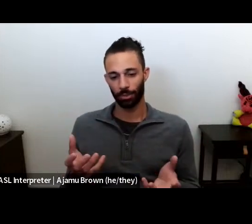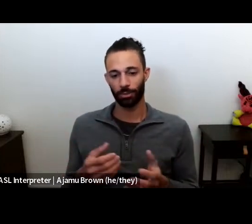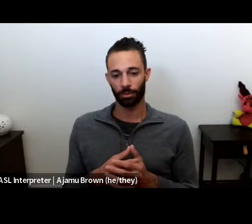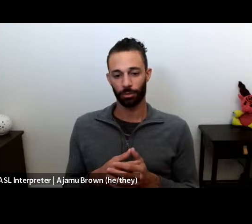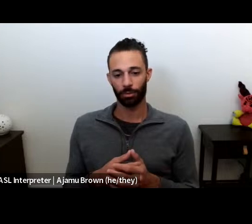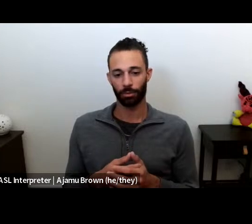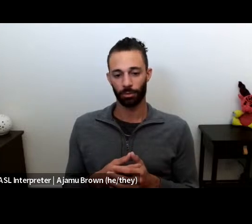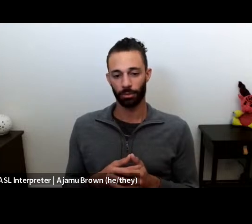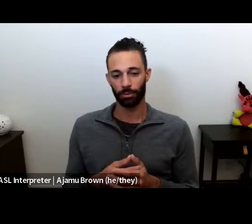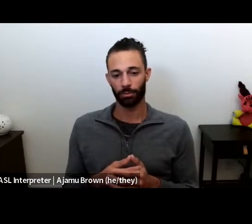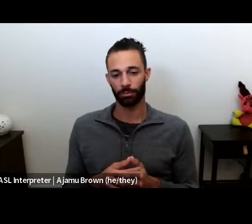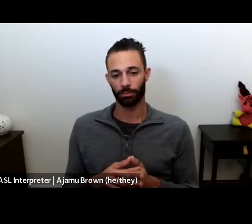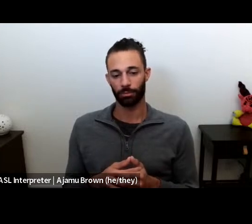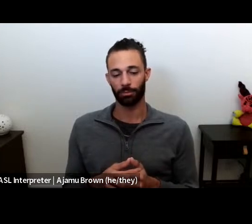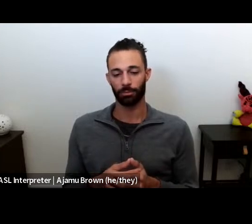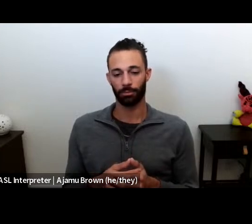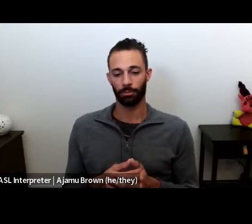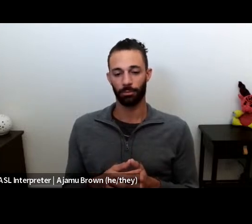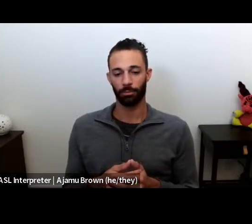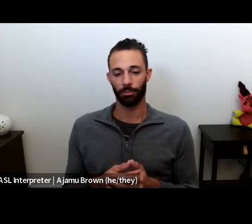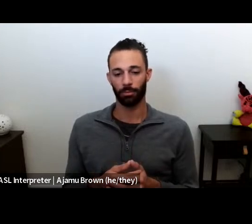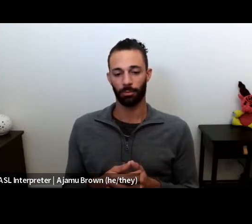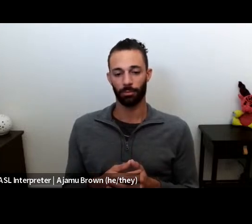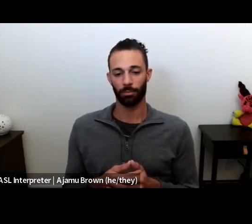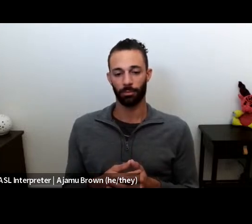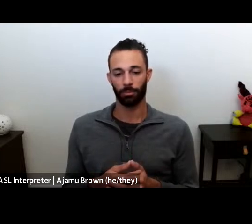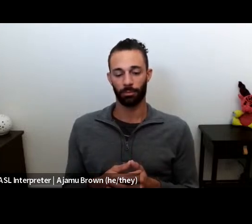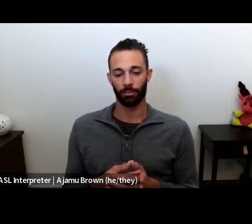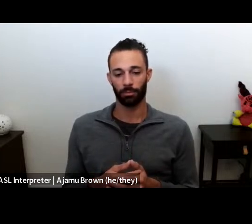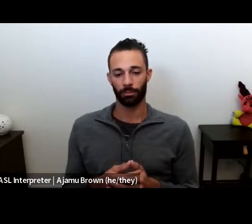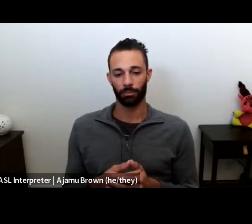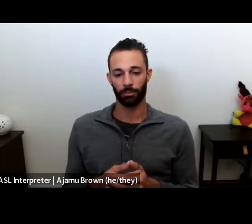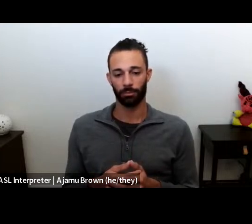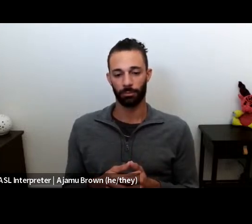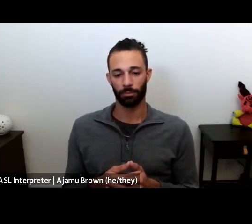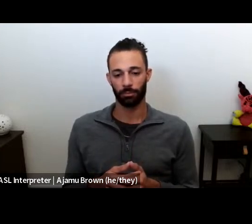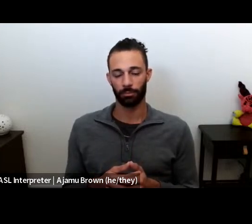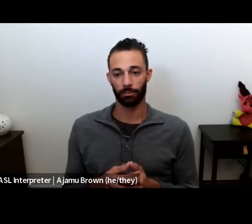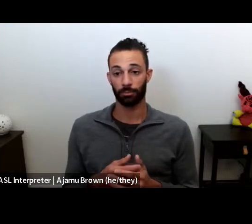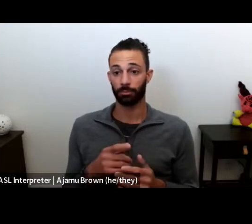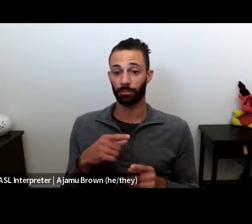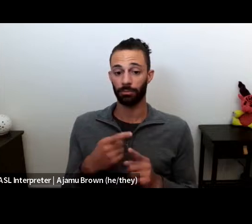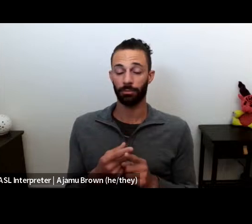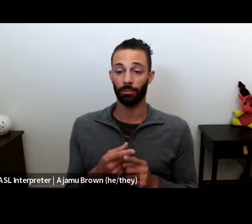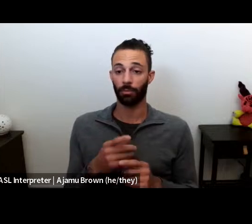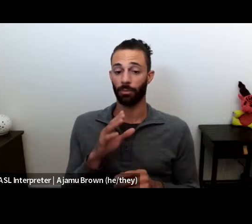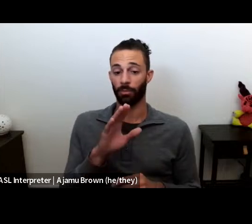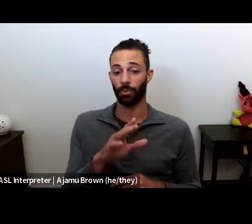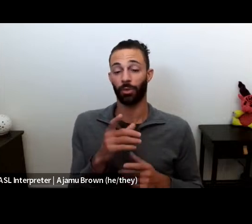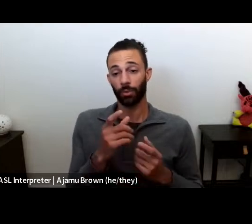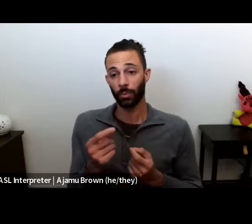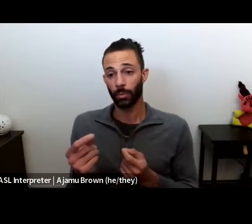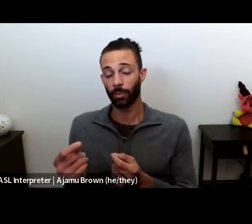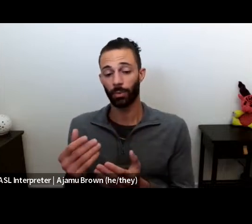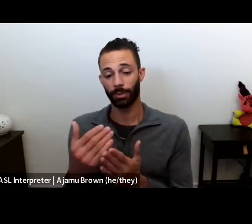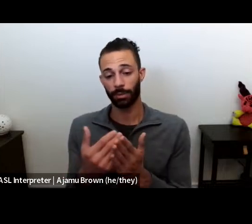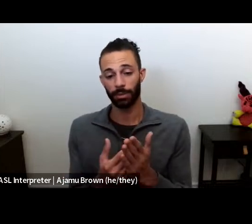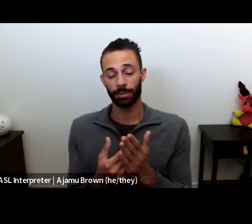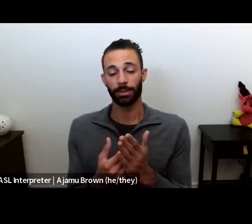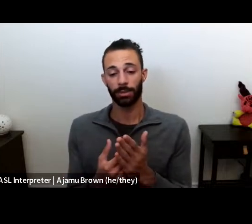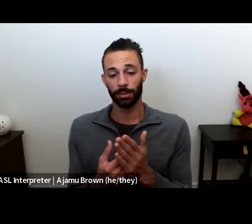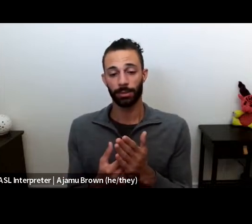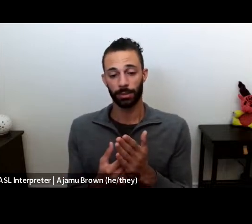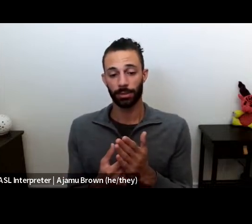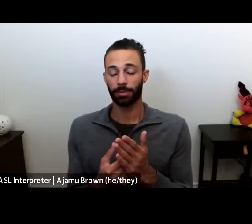you you pile your to-do list with all of the things, you're like, yes, I'm gonna hold it